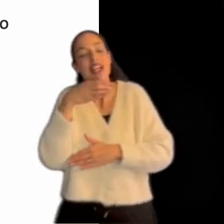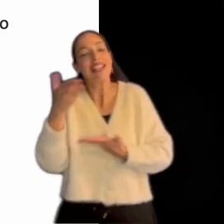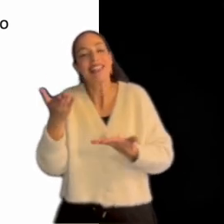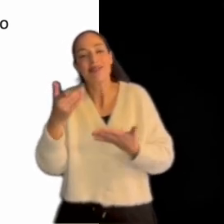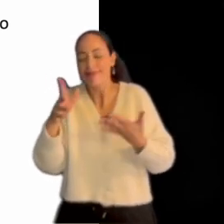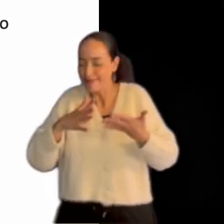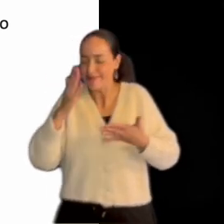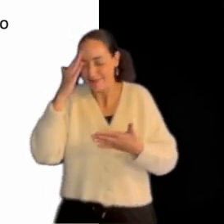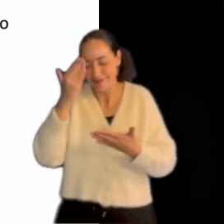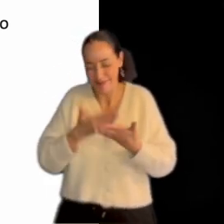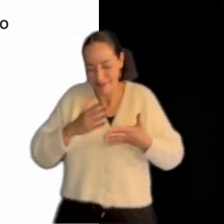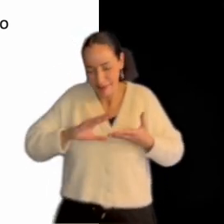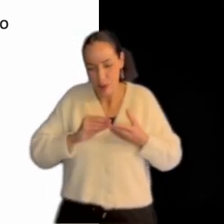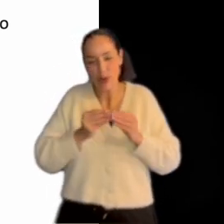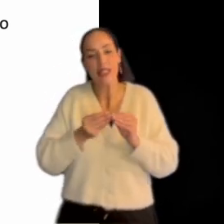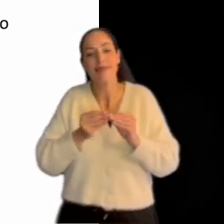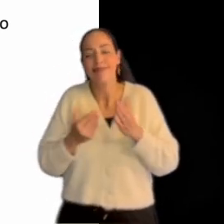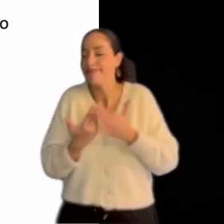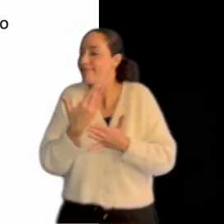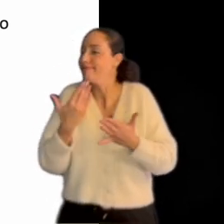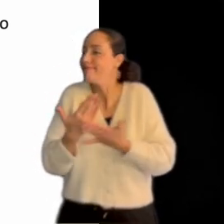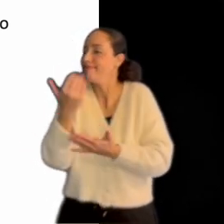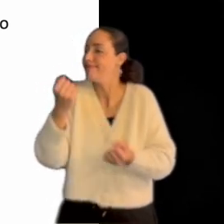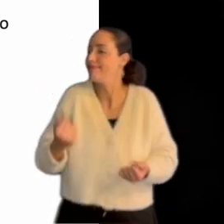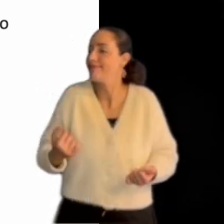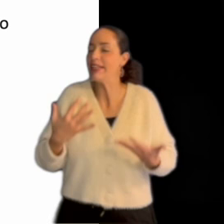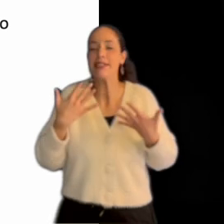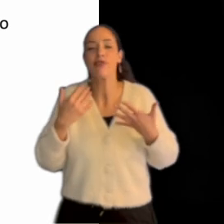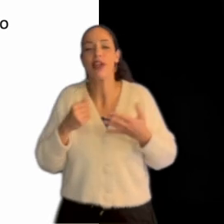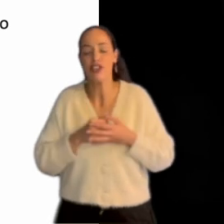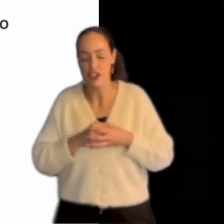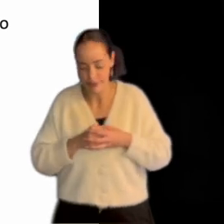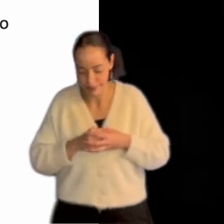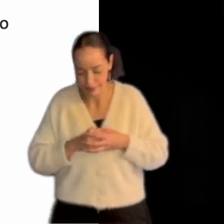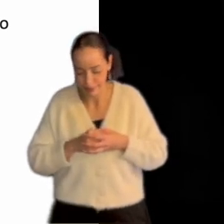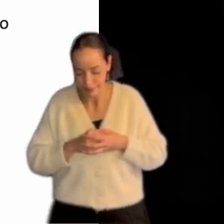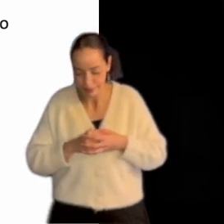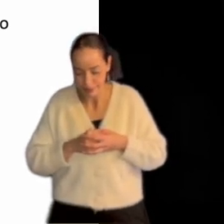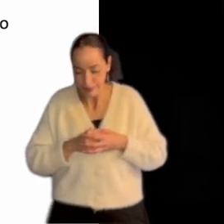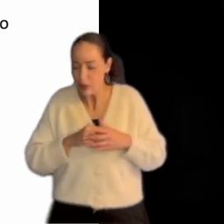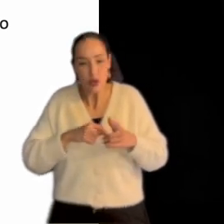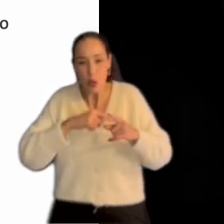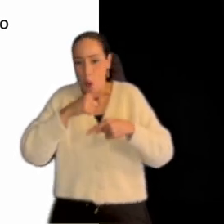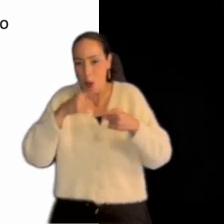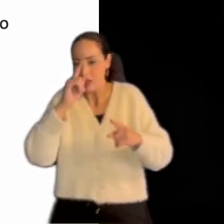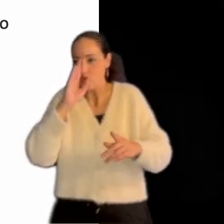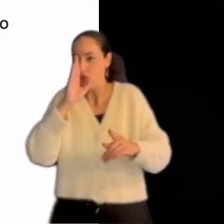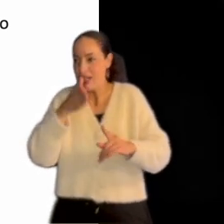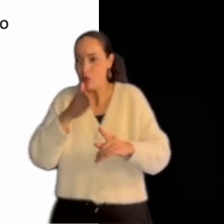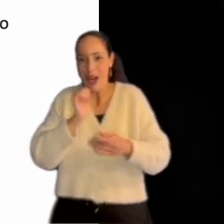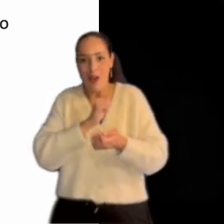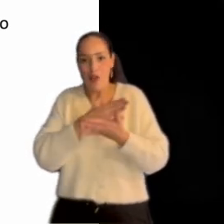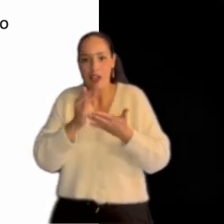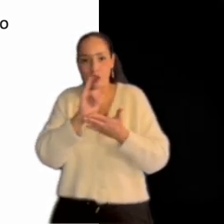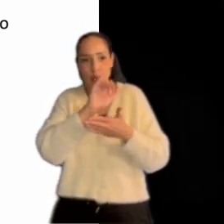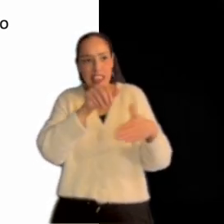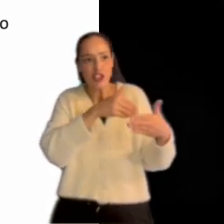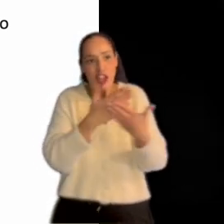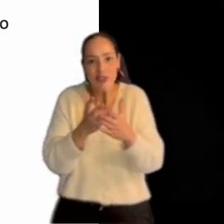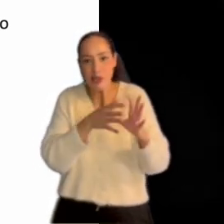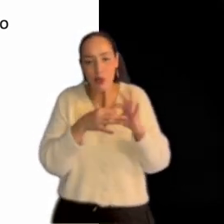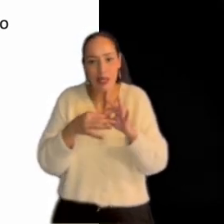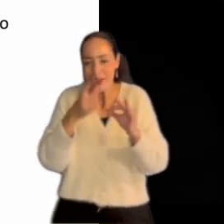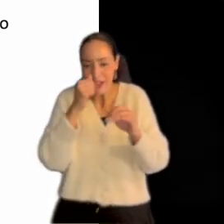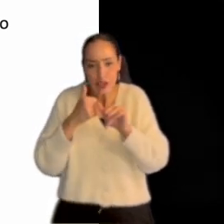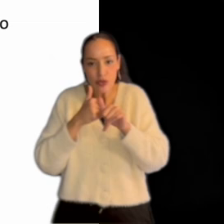and organisations might support someone to cope, and so exploring, experimenting and seeking feedback will be important. For